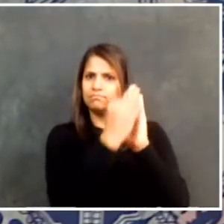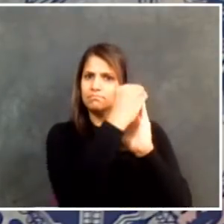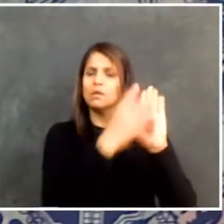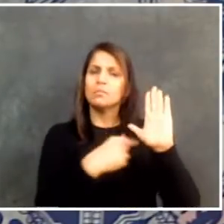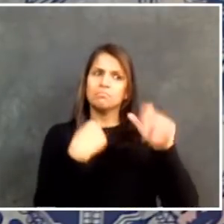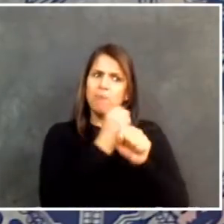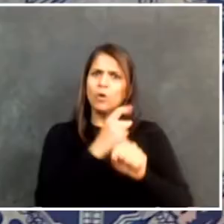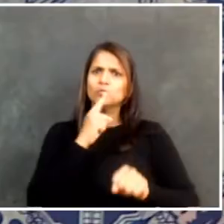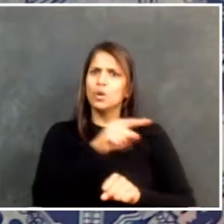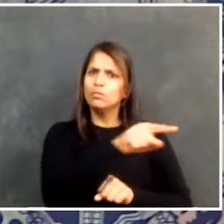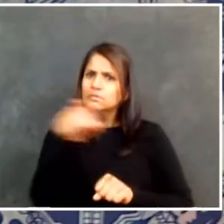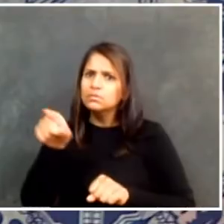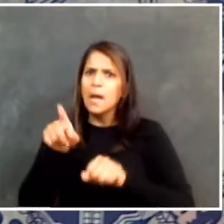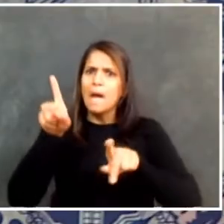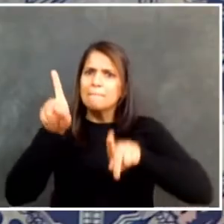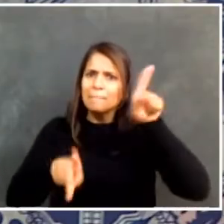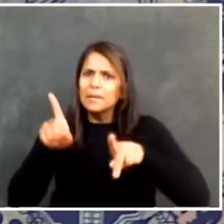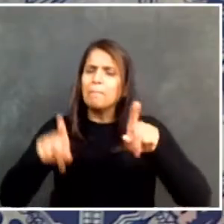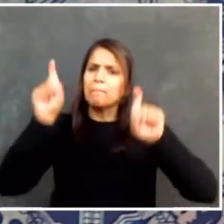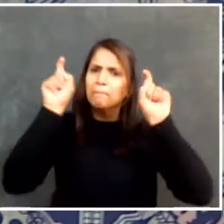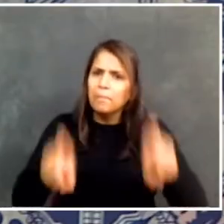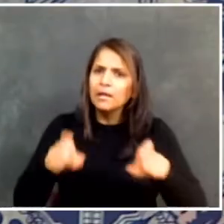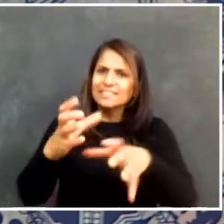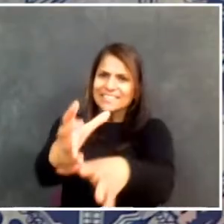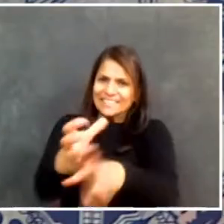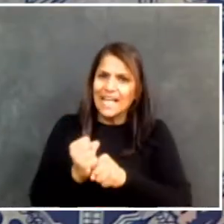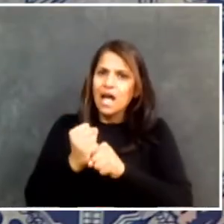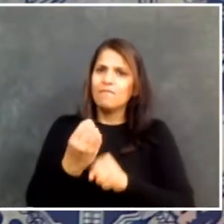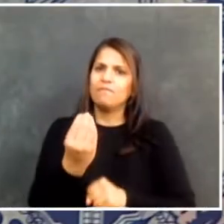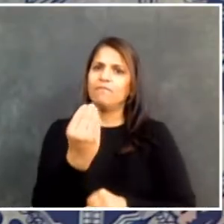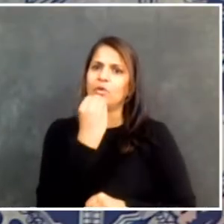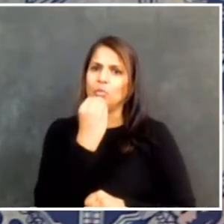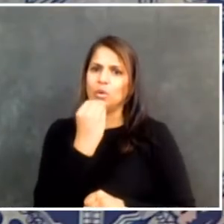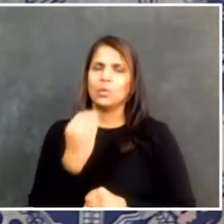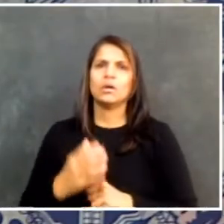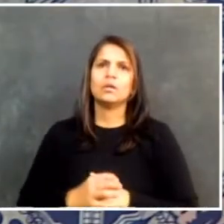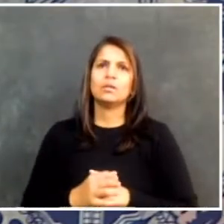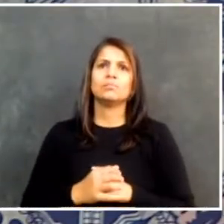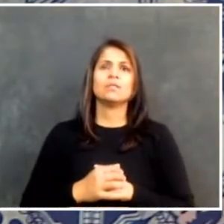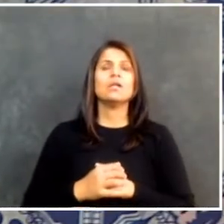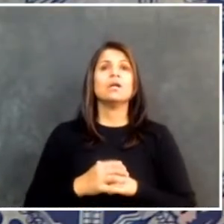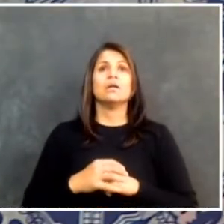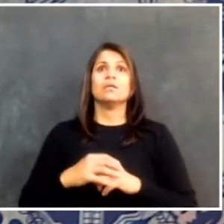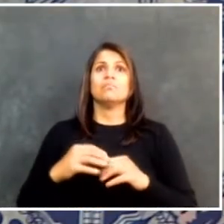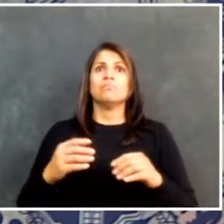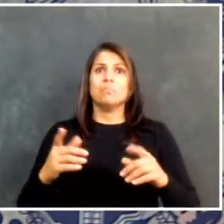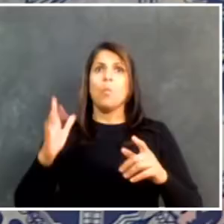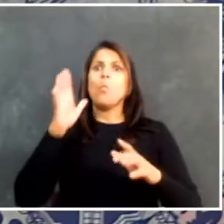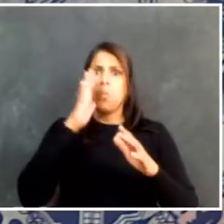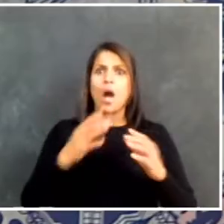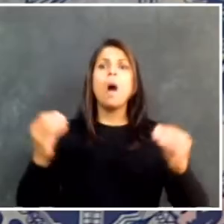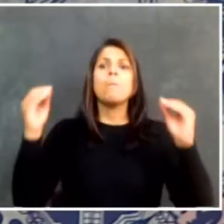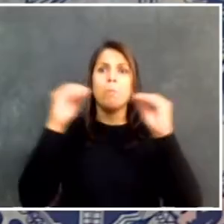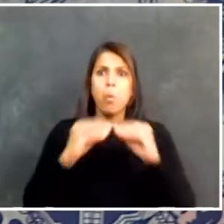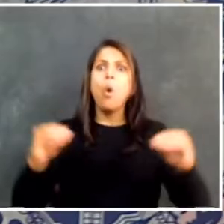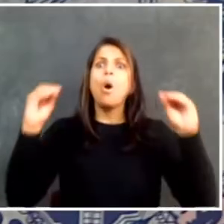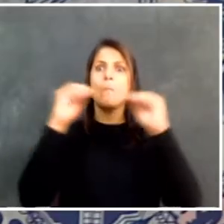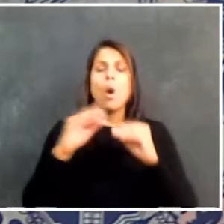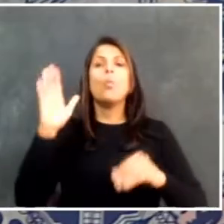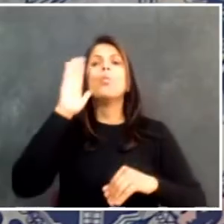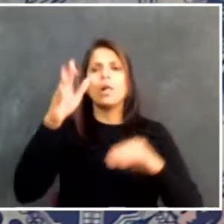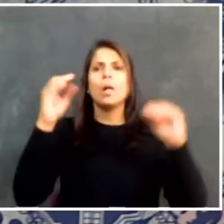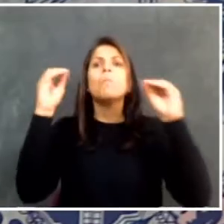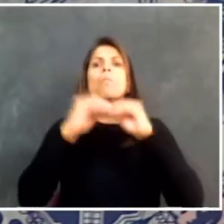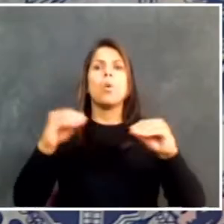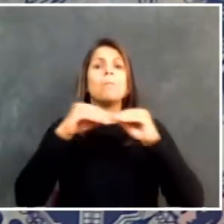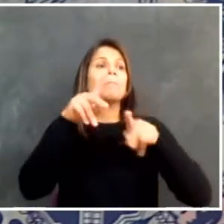Garcia is very rigorous, and this is something we've talked about. We cannot have, of all the things in the world that cannot